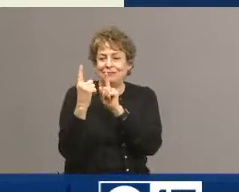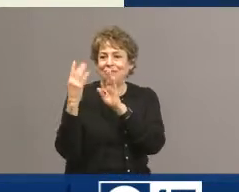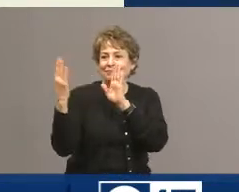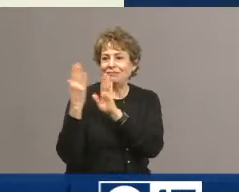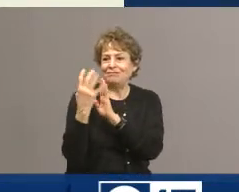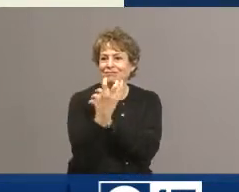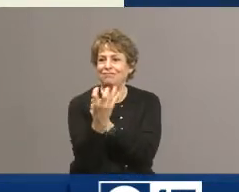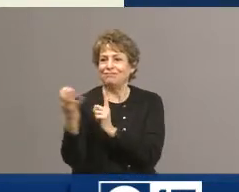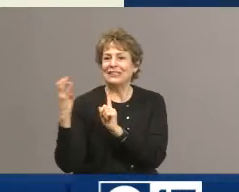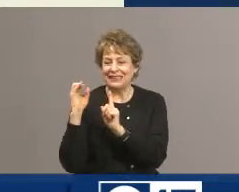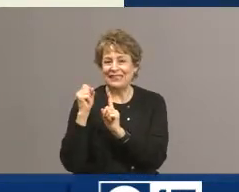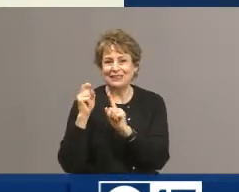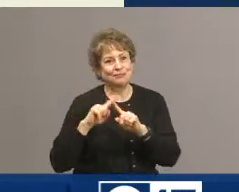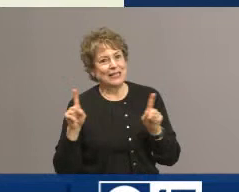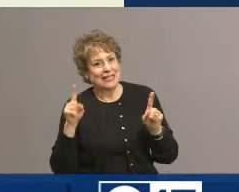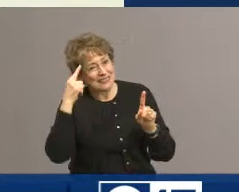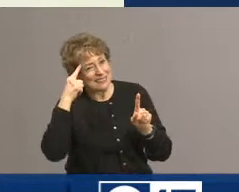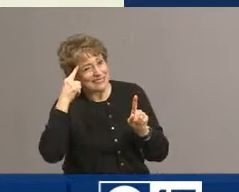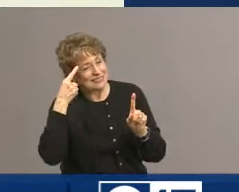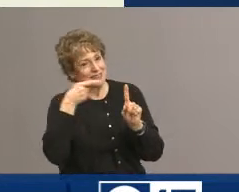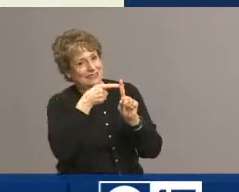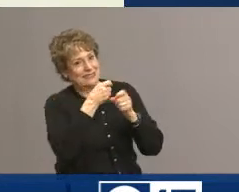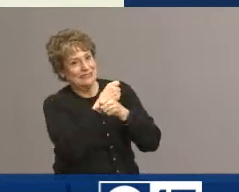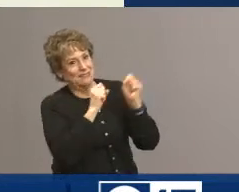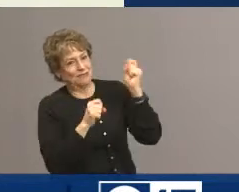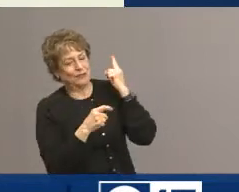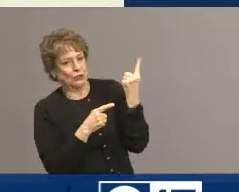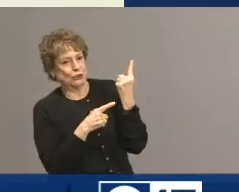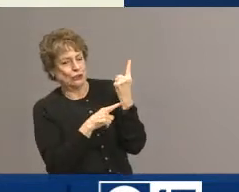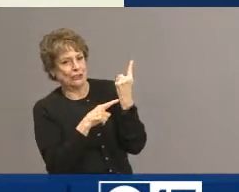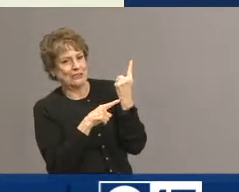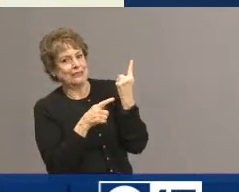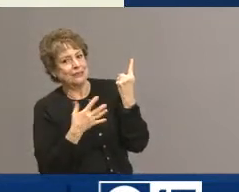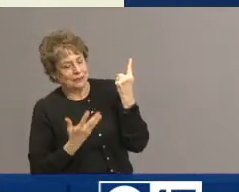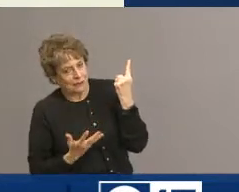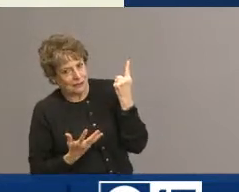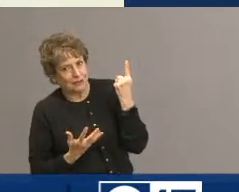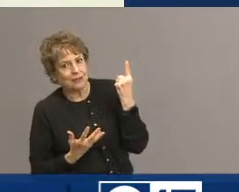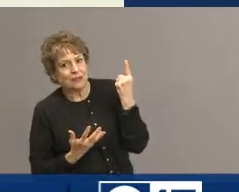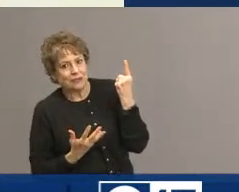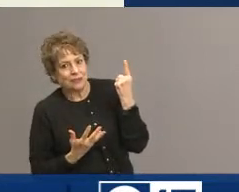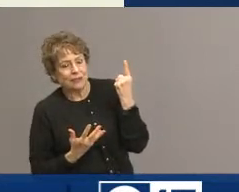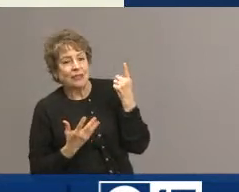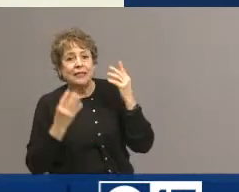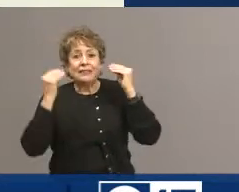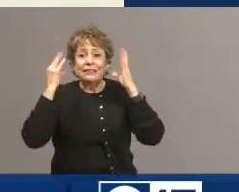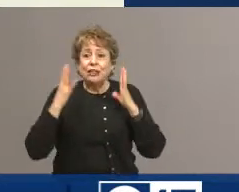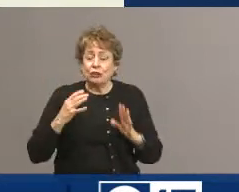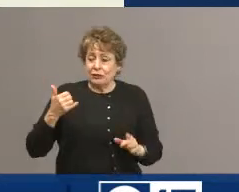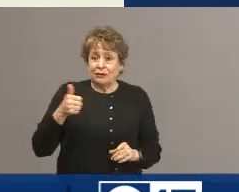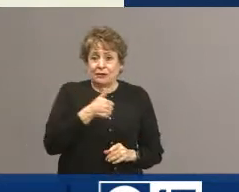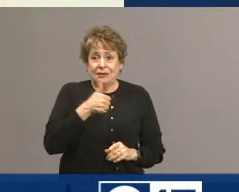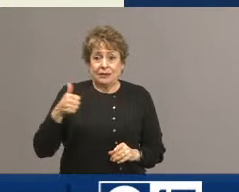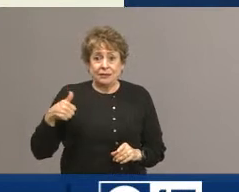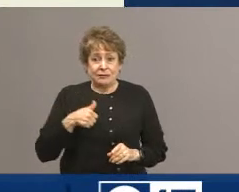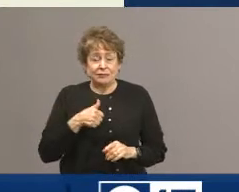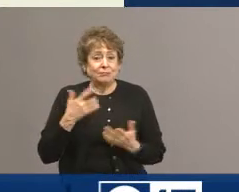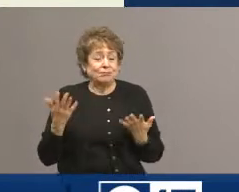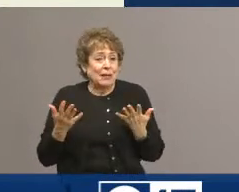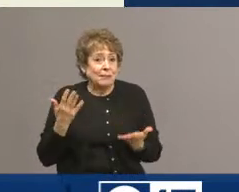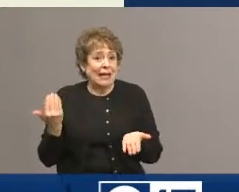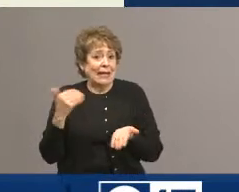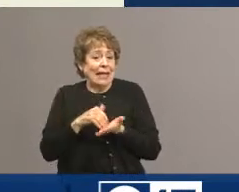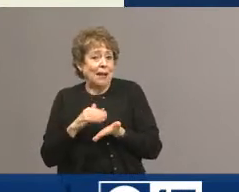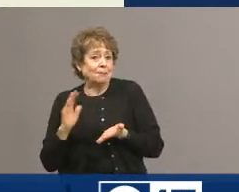for our teachers, and if we have to do distance learning again, it's not optimal, but it's something we certainly got much